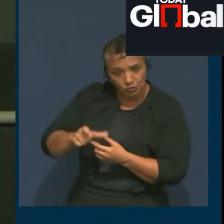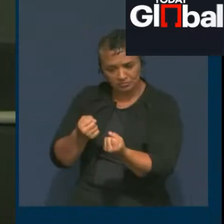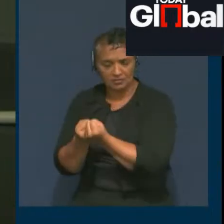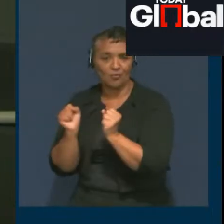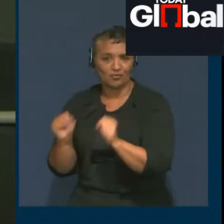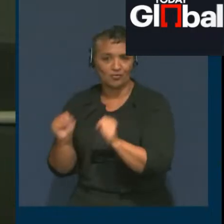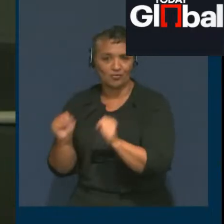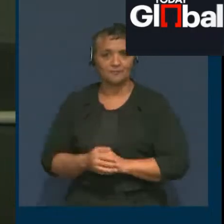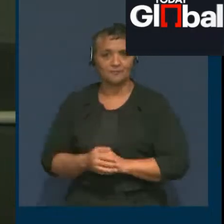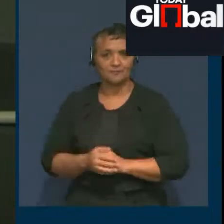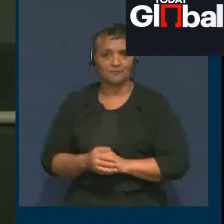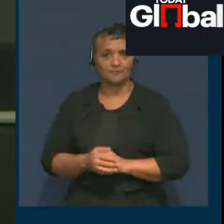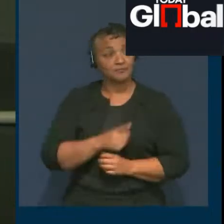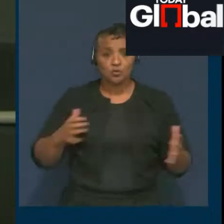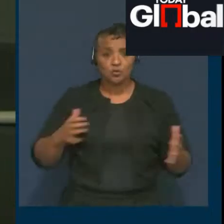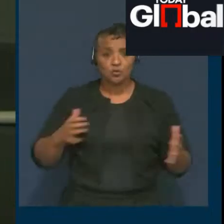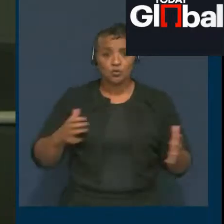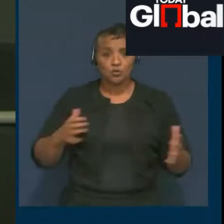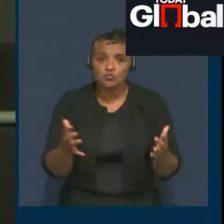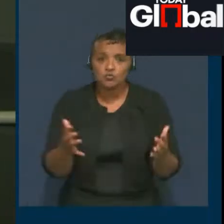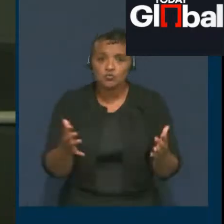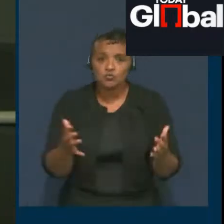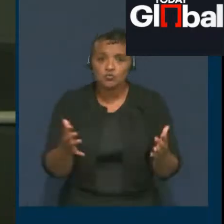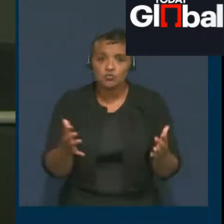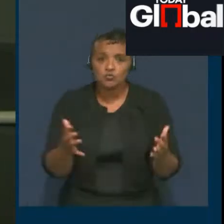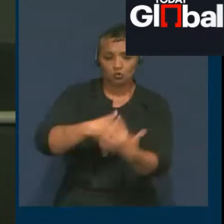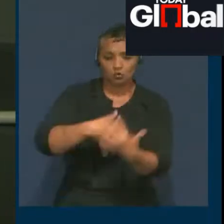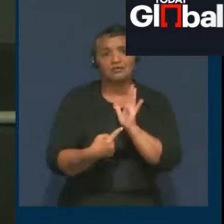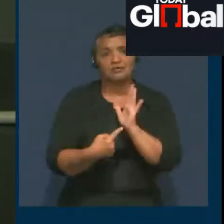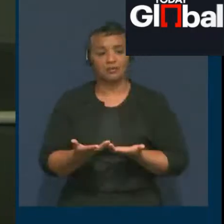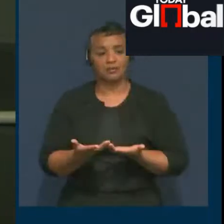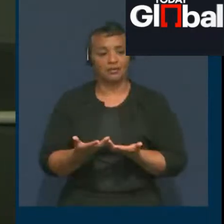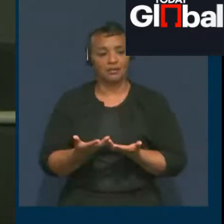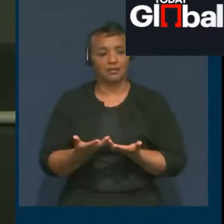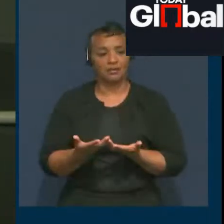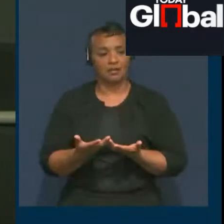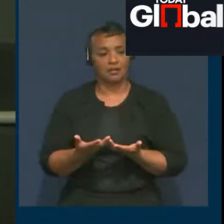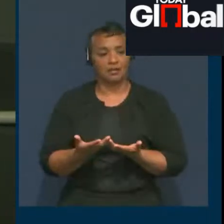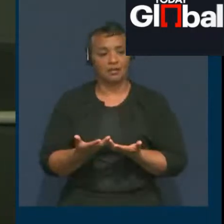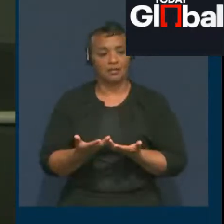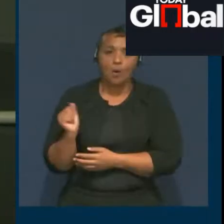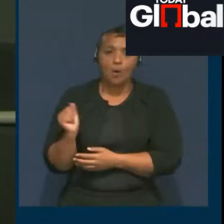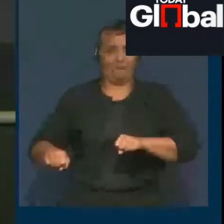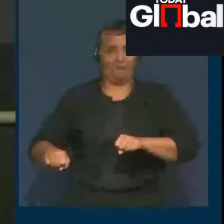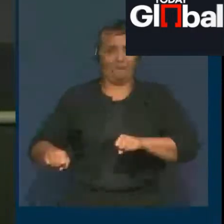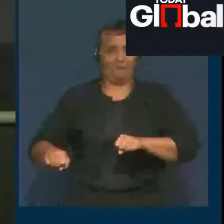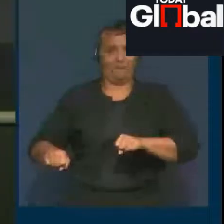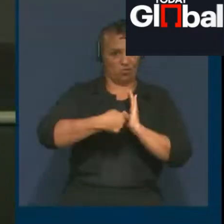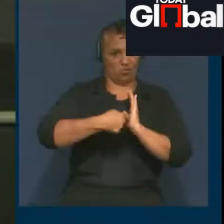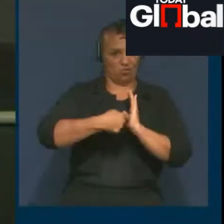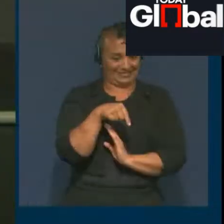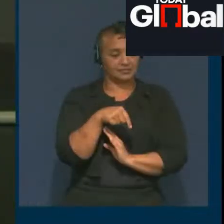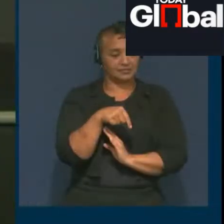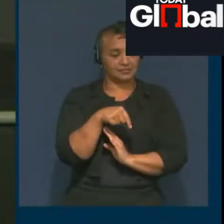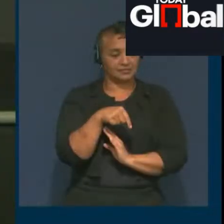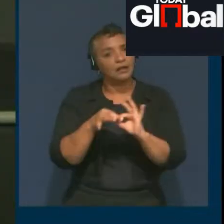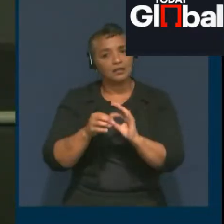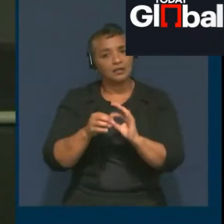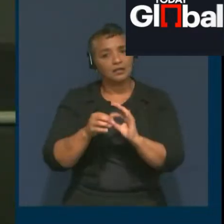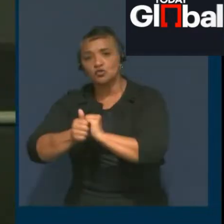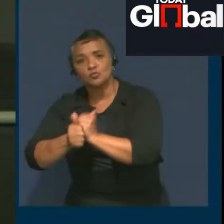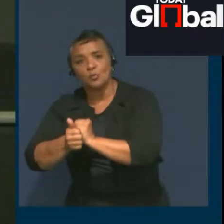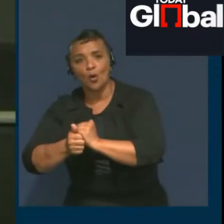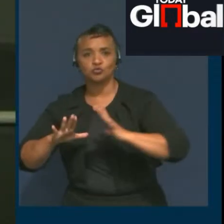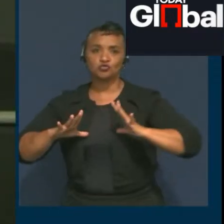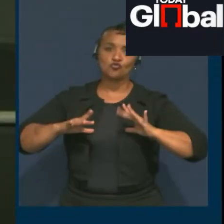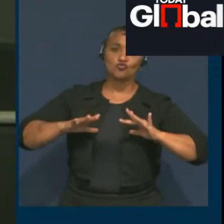also promotes social participation through initiatives such as the All Abilities Programs of Qatar Foundation, which provides sports and recreational activities